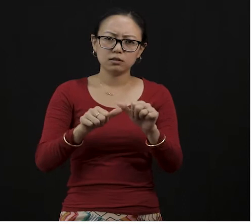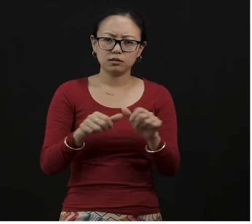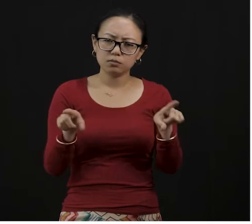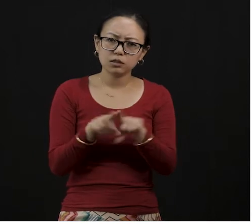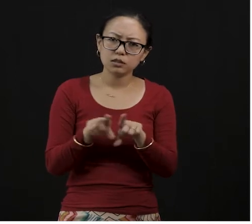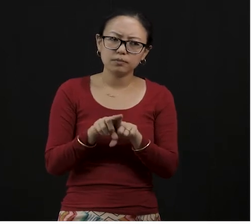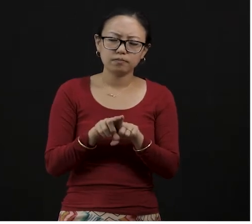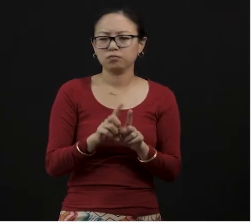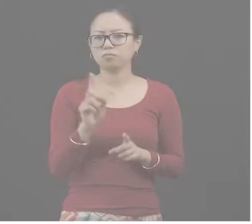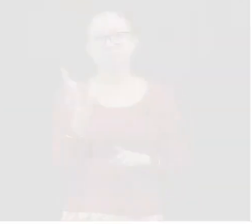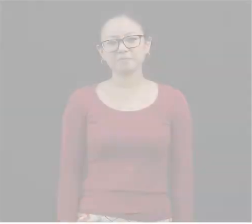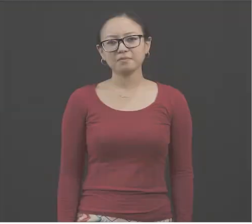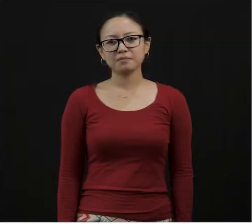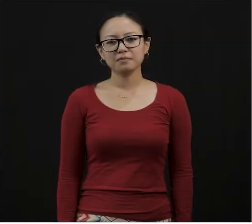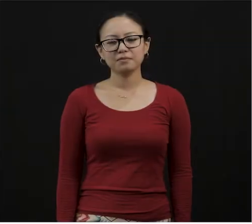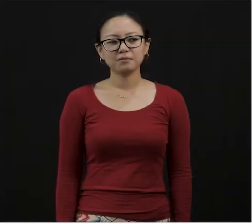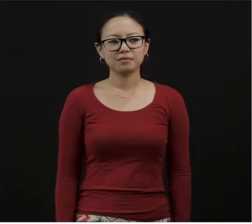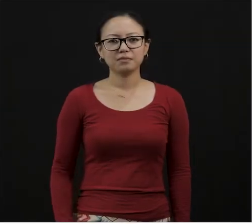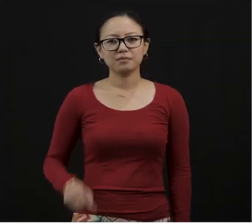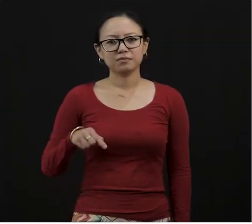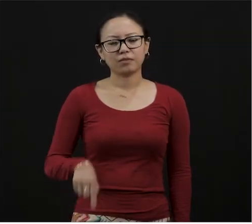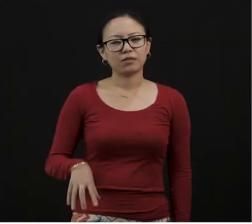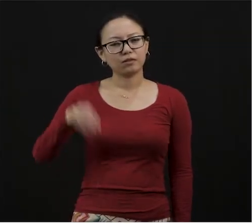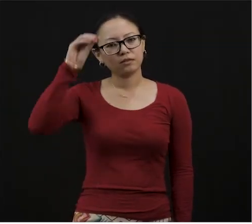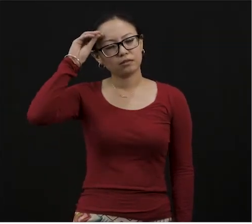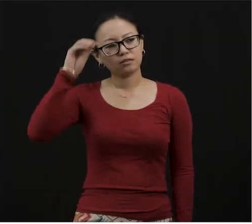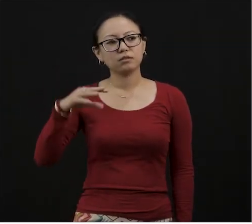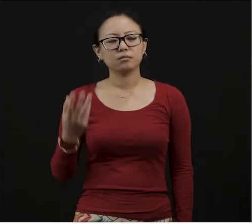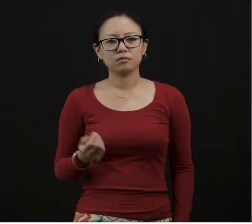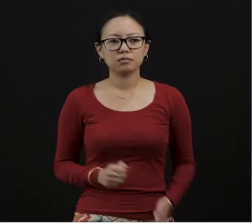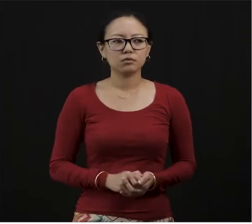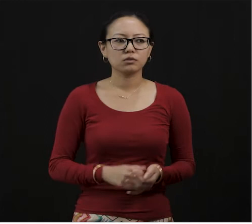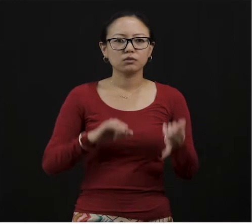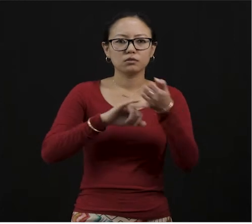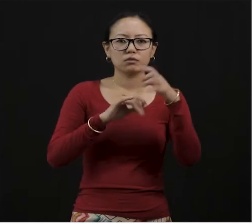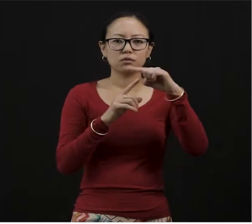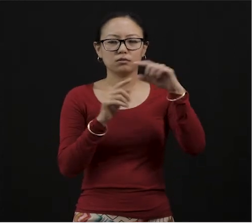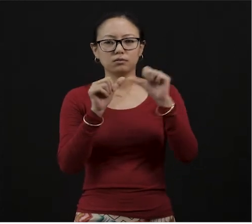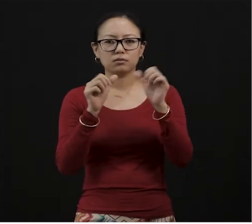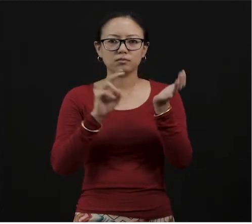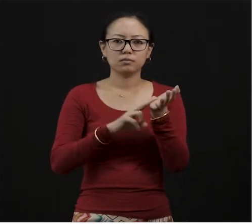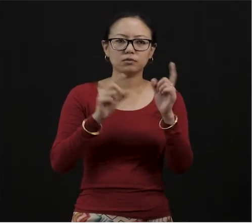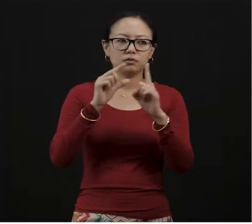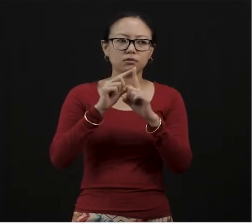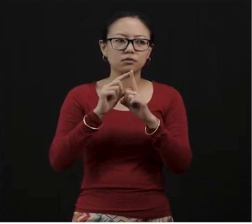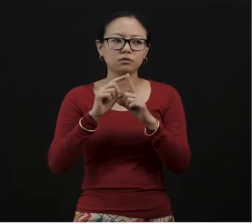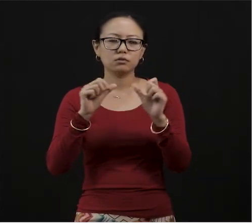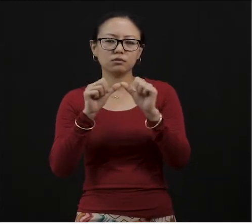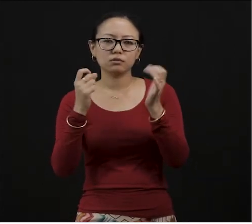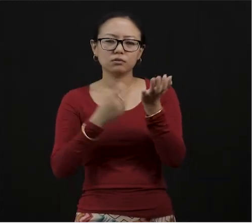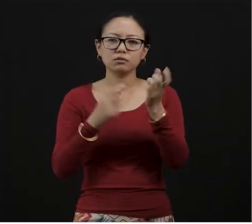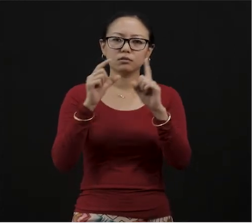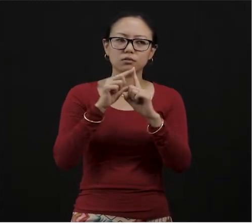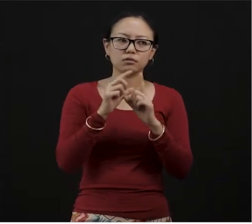standard unit. Okay, now we will learn about standard unit. So standard unit are the unit